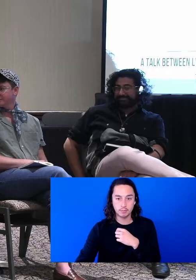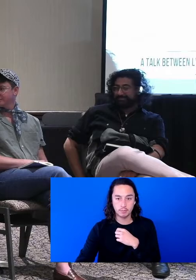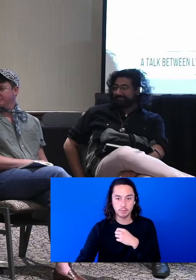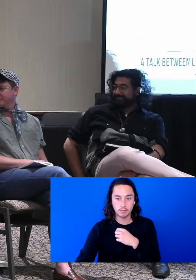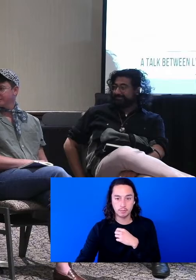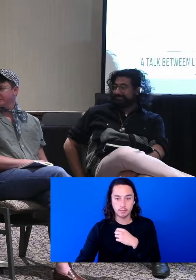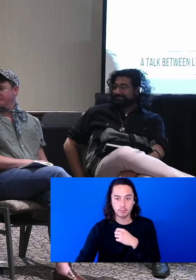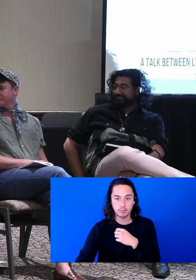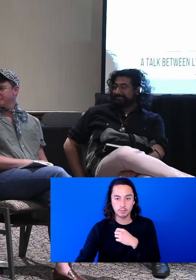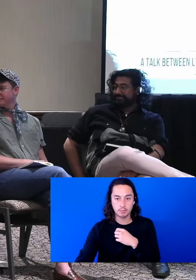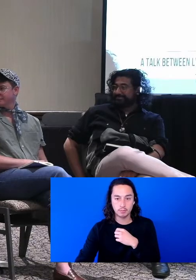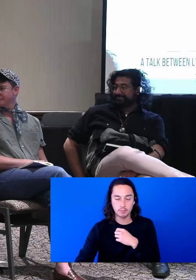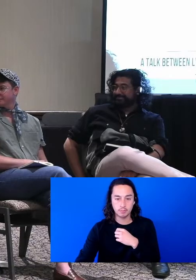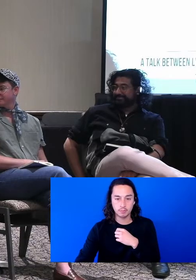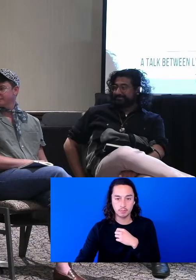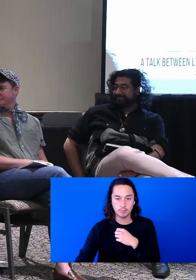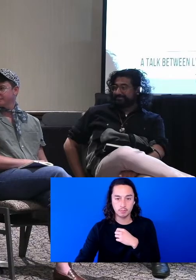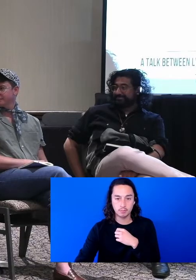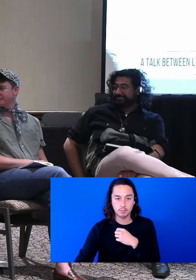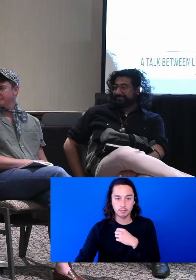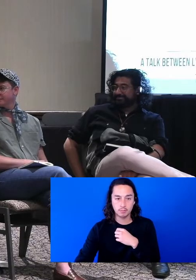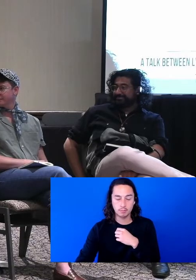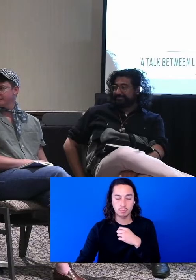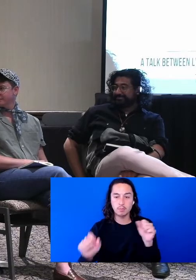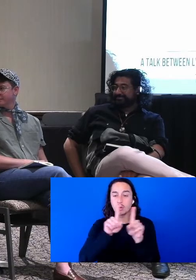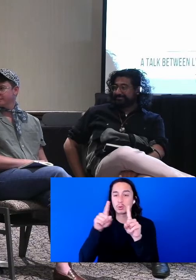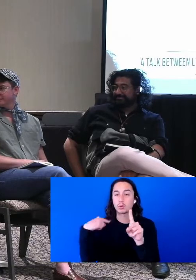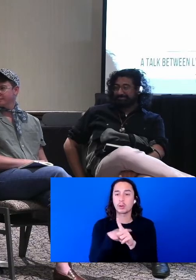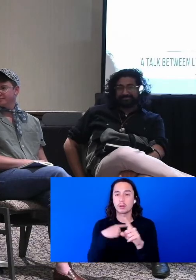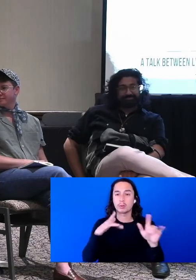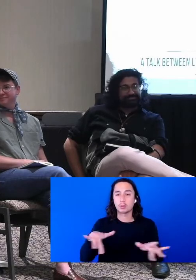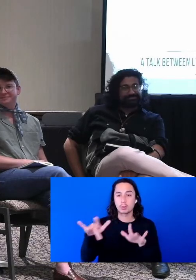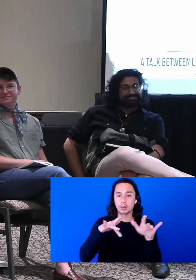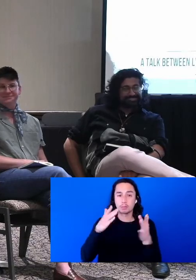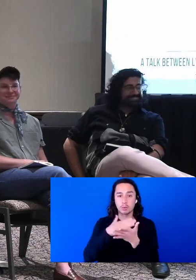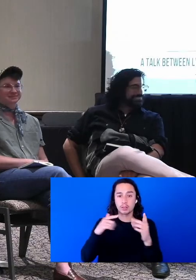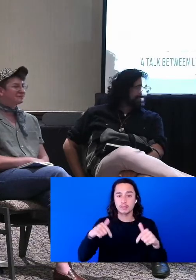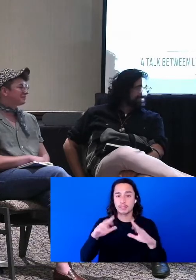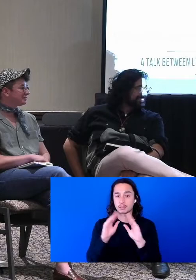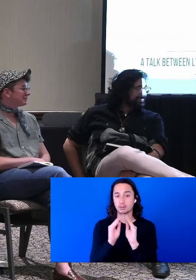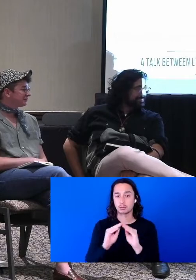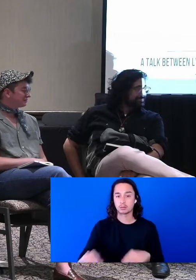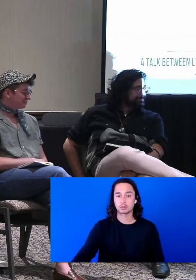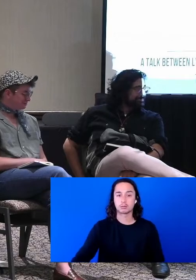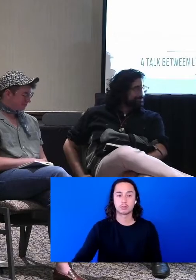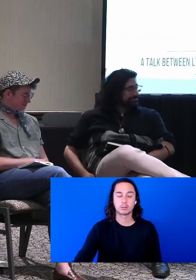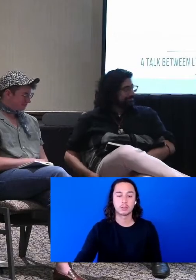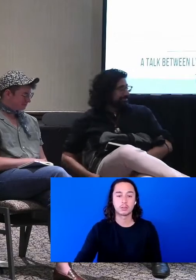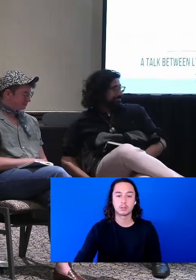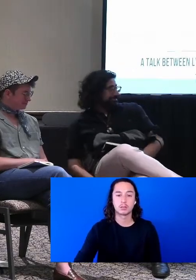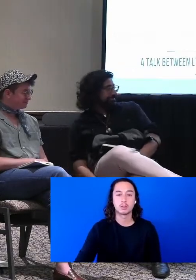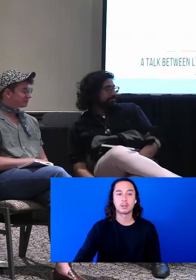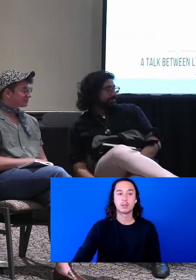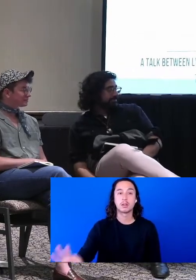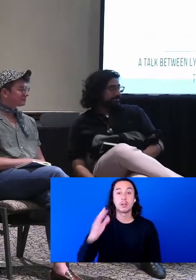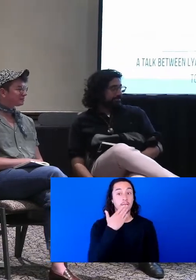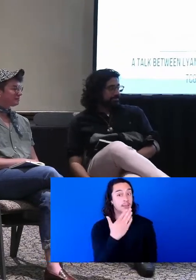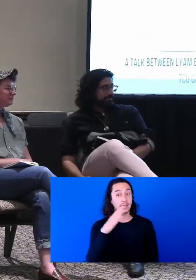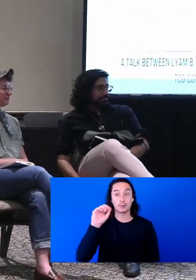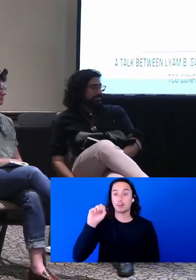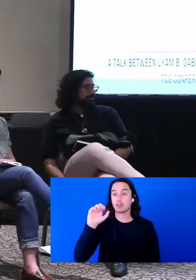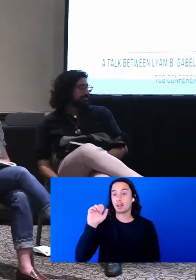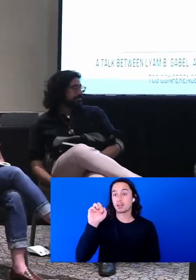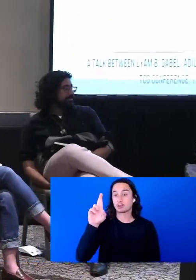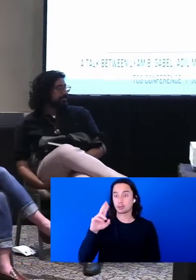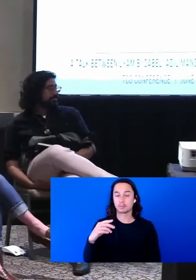group parts of this session, and with that, thank you, Oscar. So during this